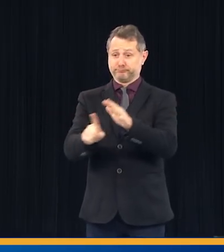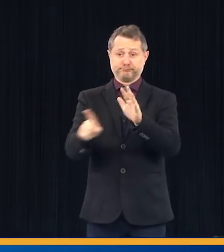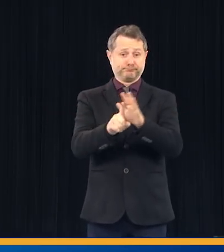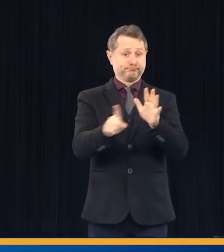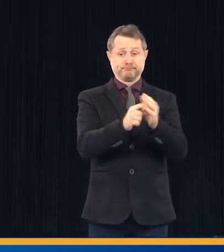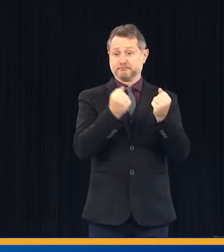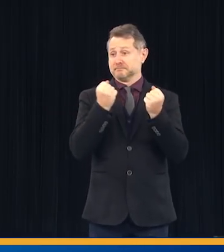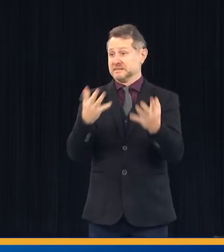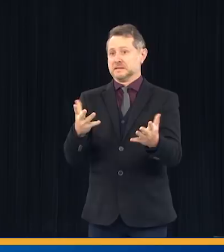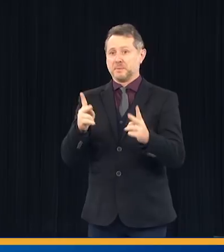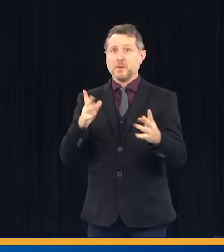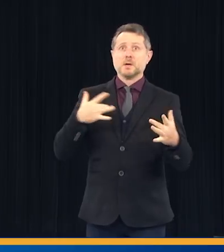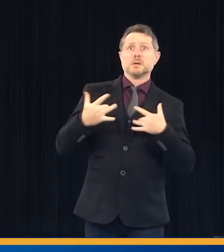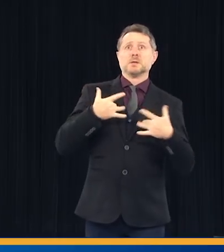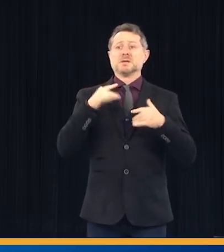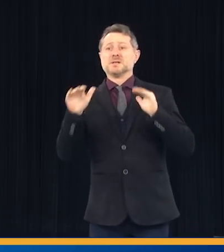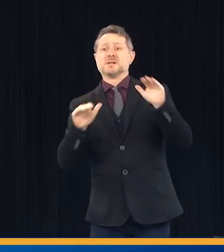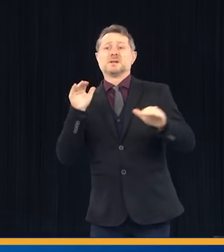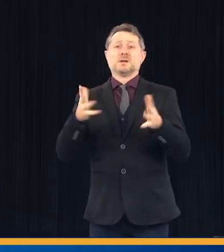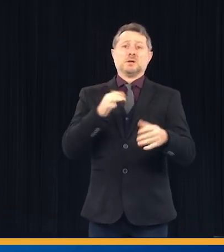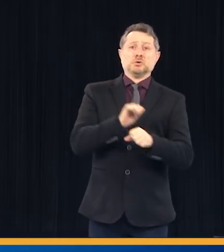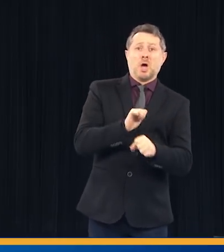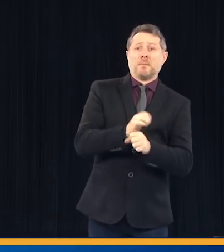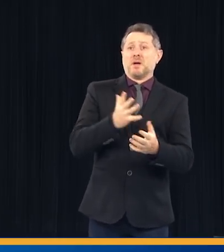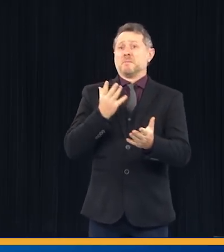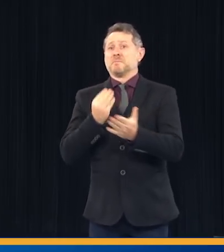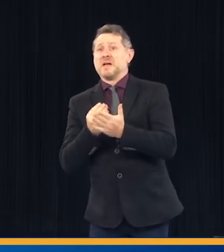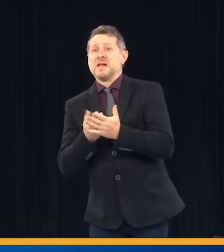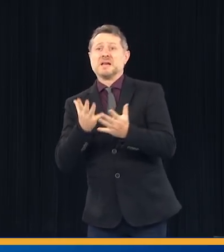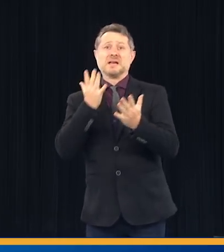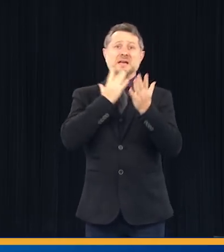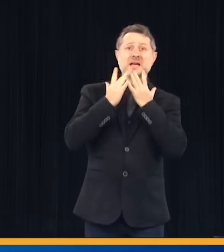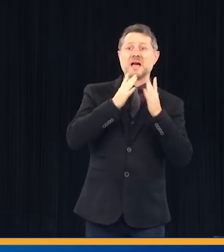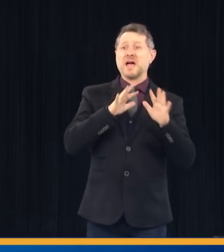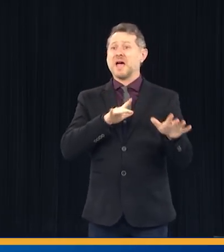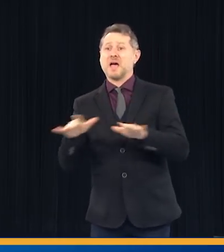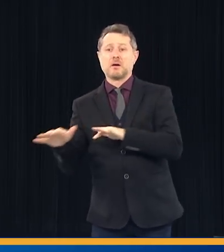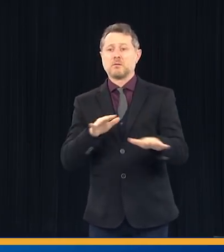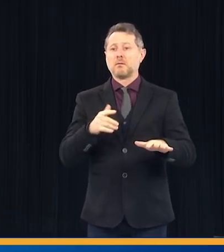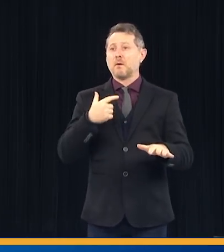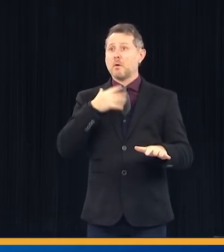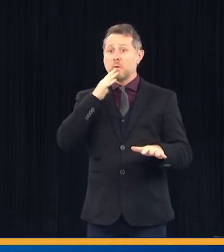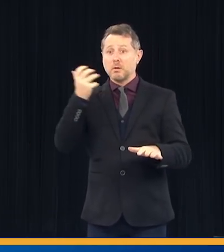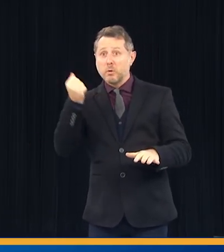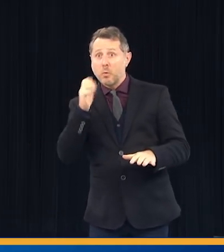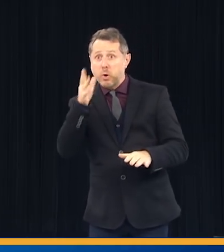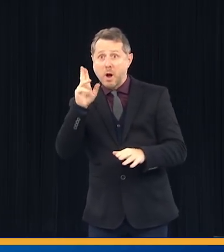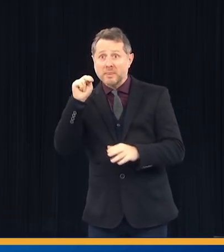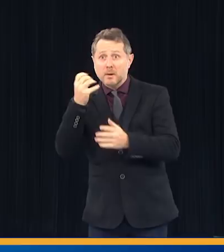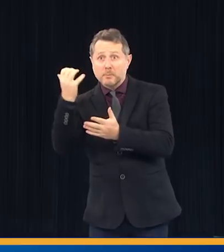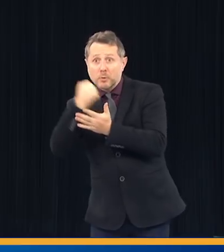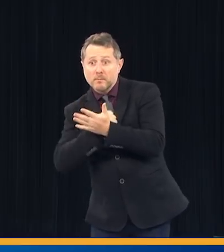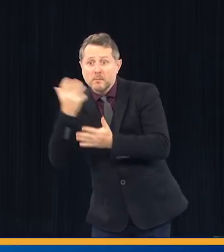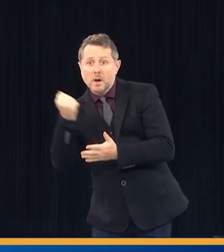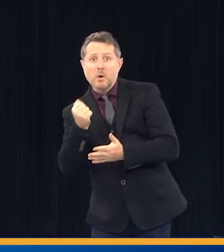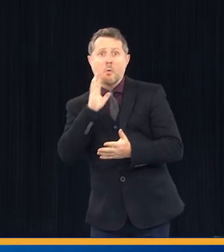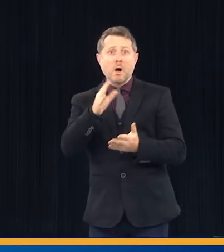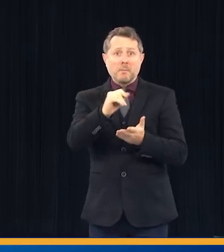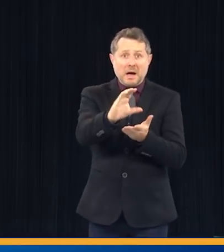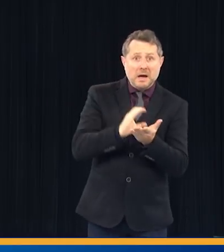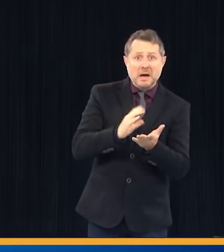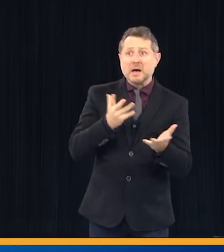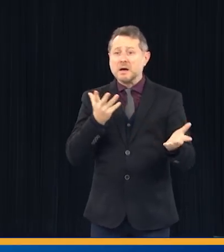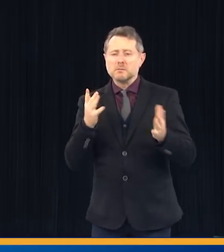anxiety, people are out of work, what does this mean? Unemployment insurance, will it cover the bills? There's